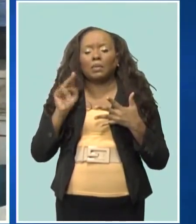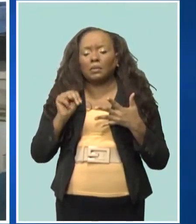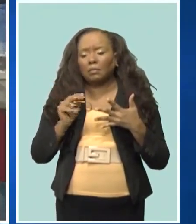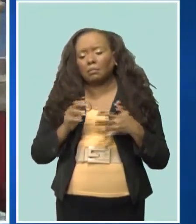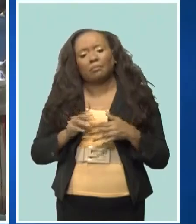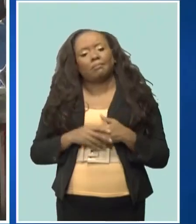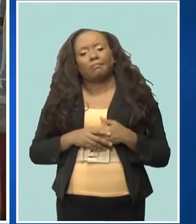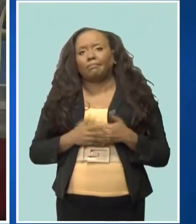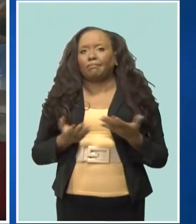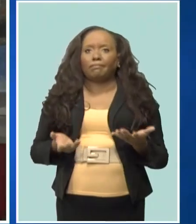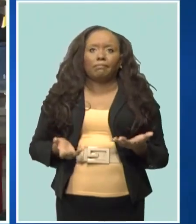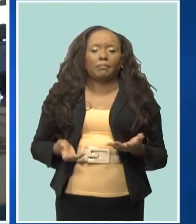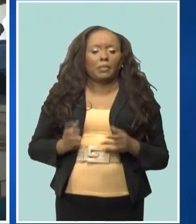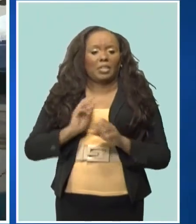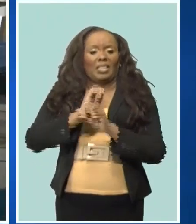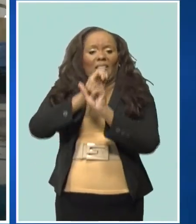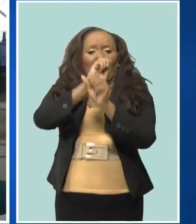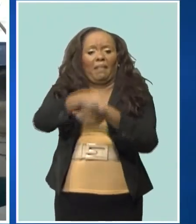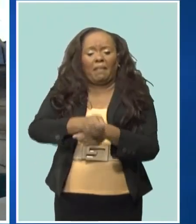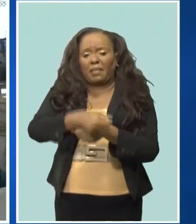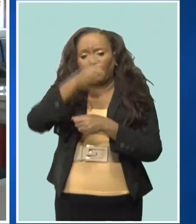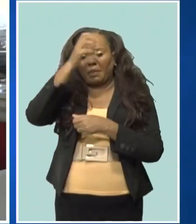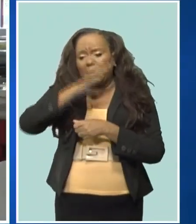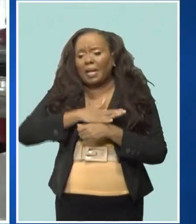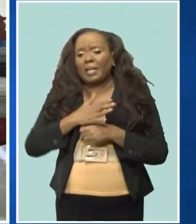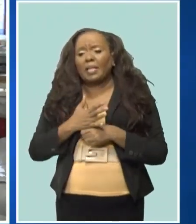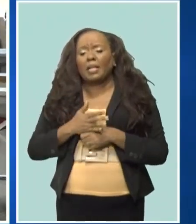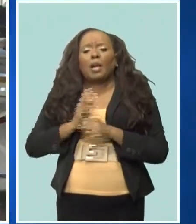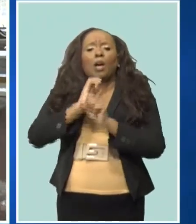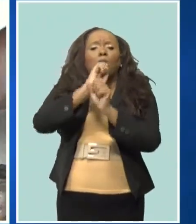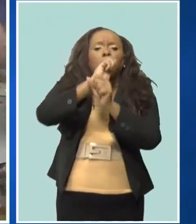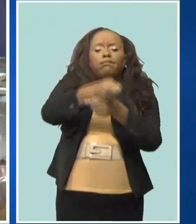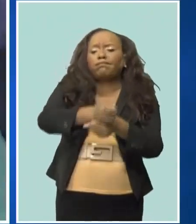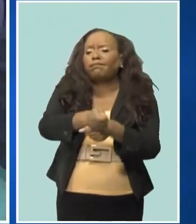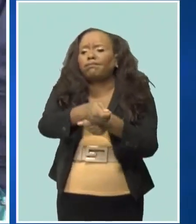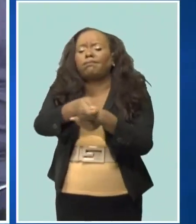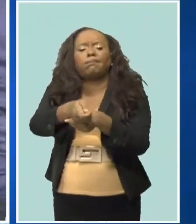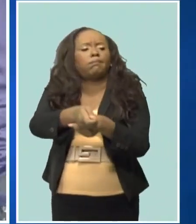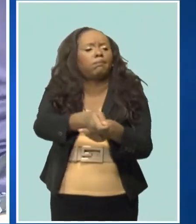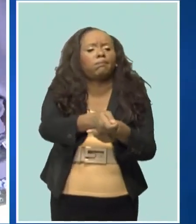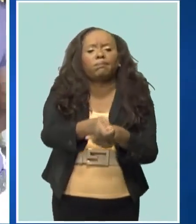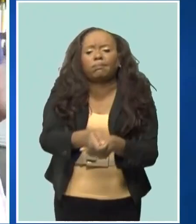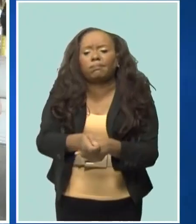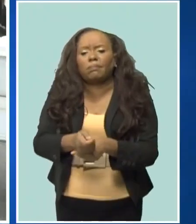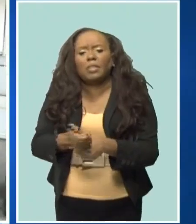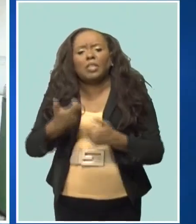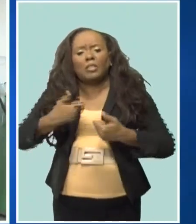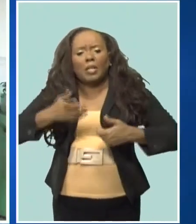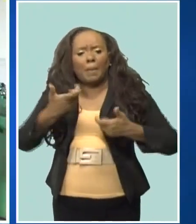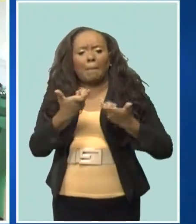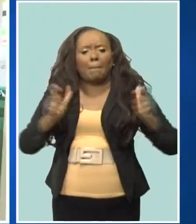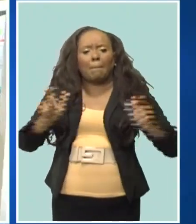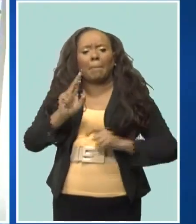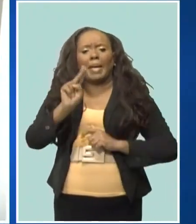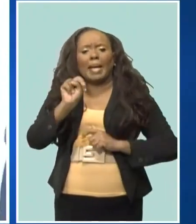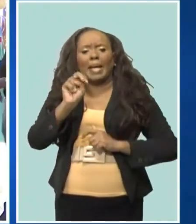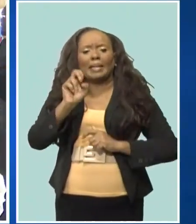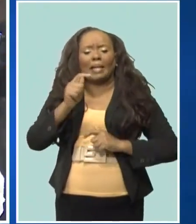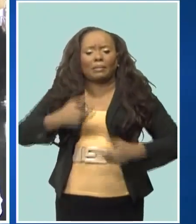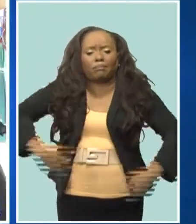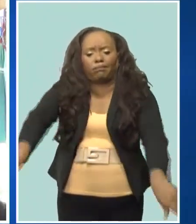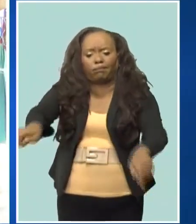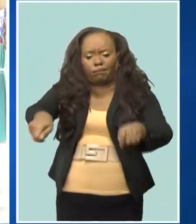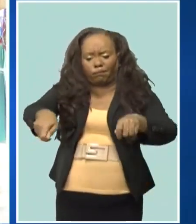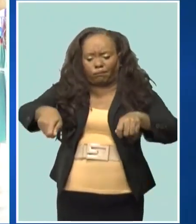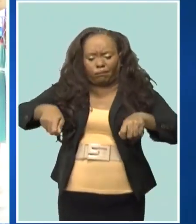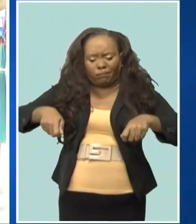there and searching the sea to bring in fish for us, for the community, for the people out there, but they